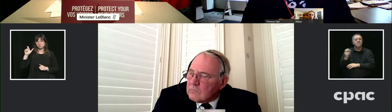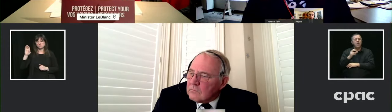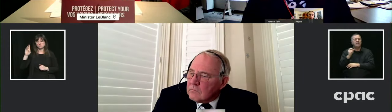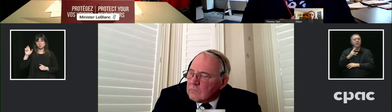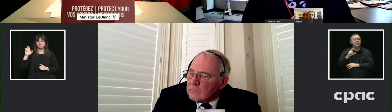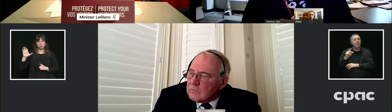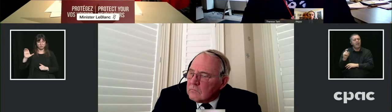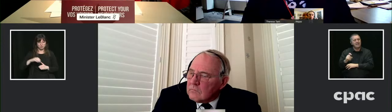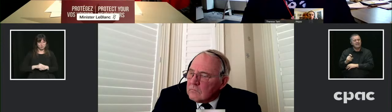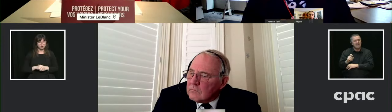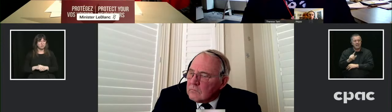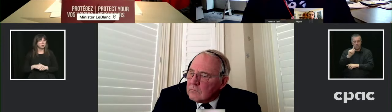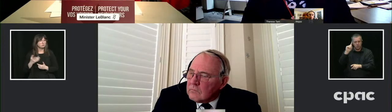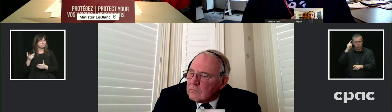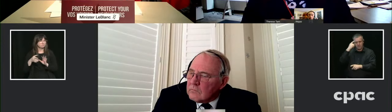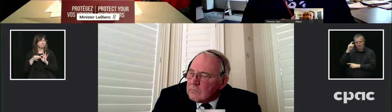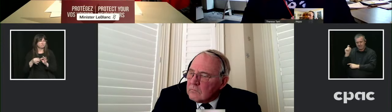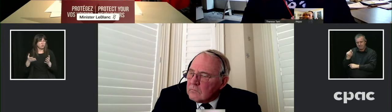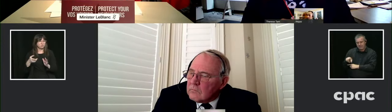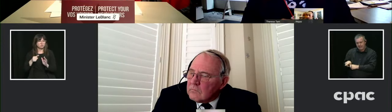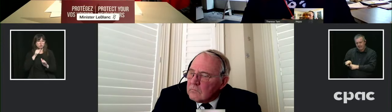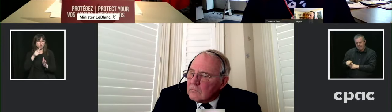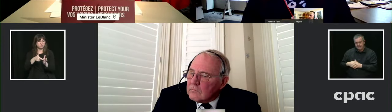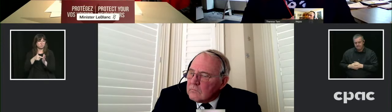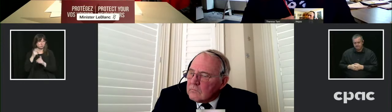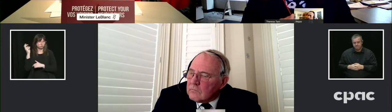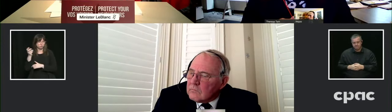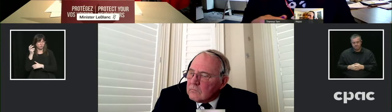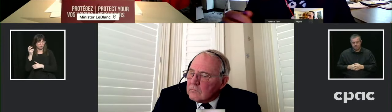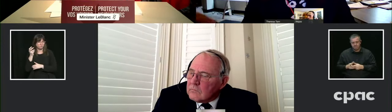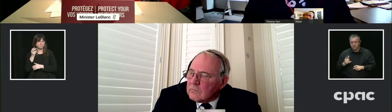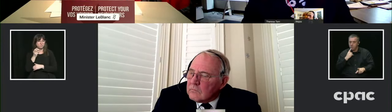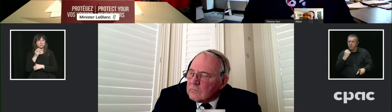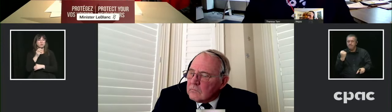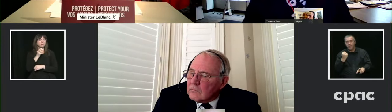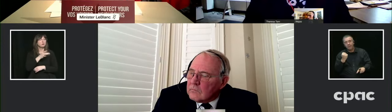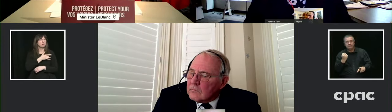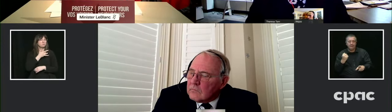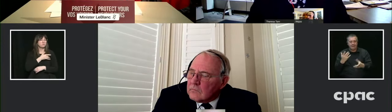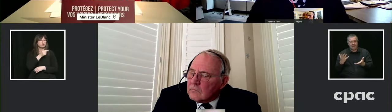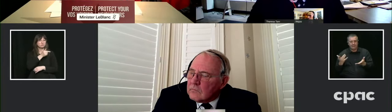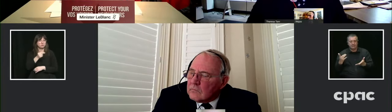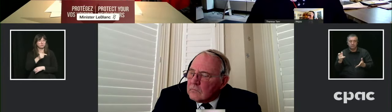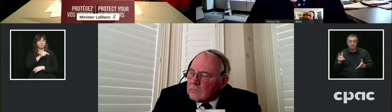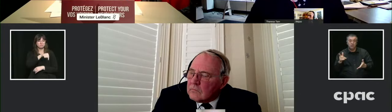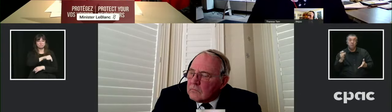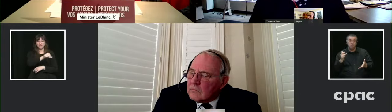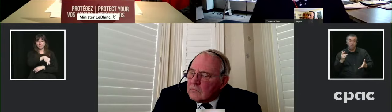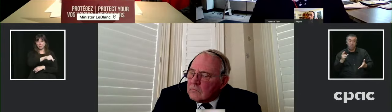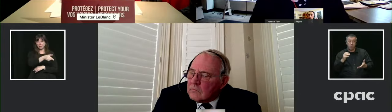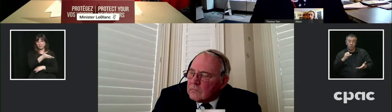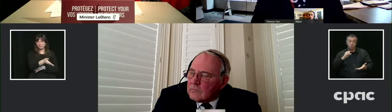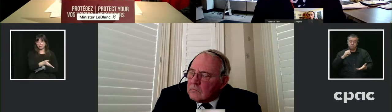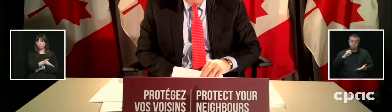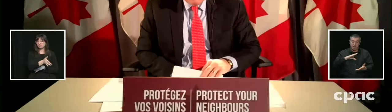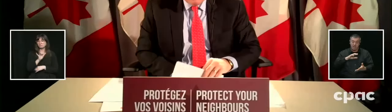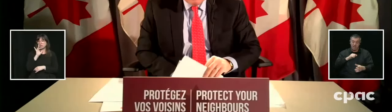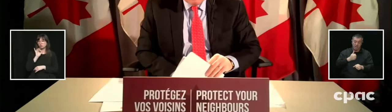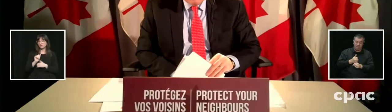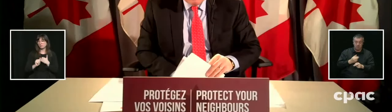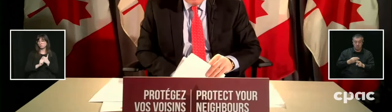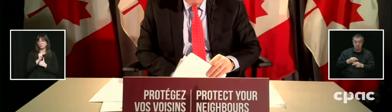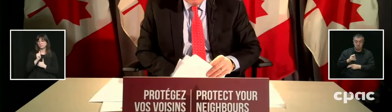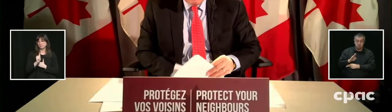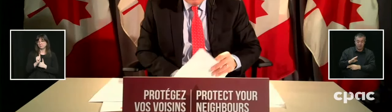non essentiels. Le gouvernement du Québec a menacé en quelque sorte de recourir à un plan B, c'est-à-dire de mettre en